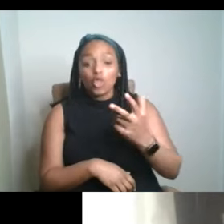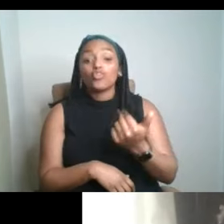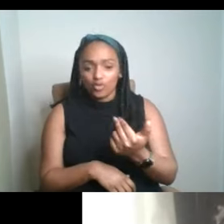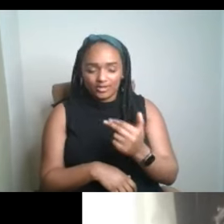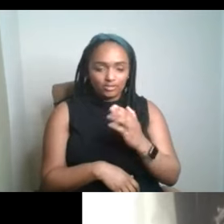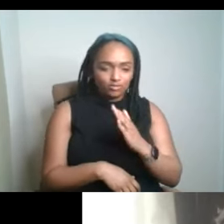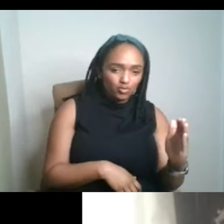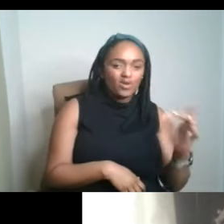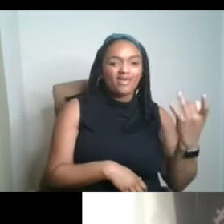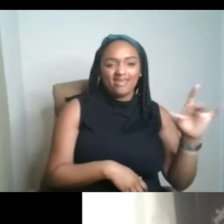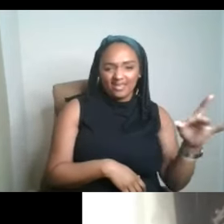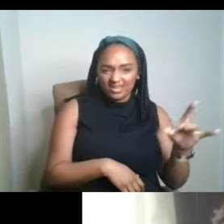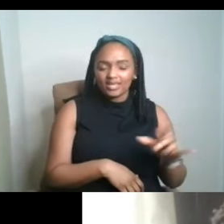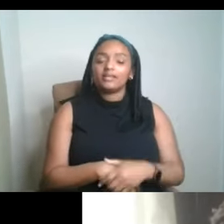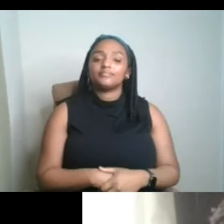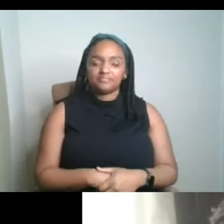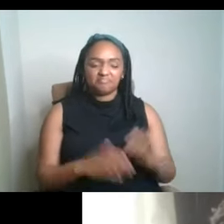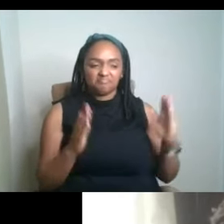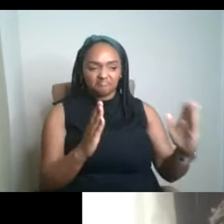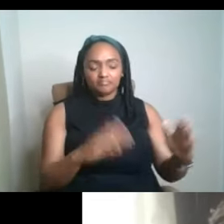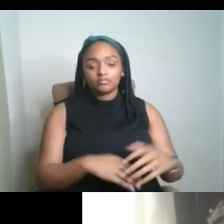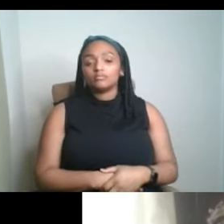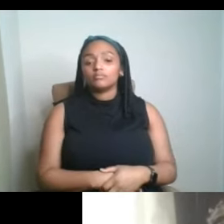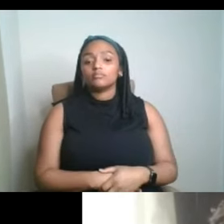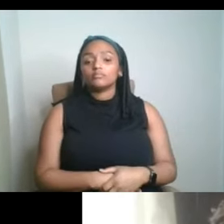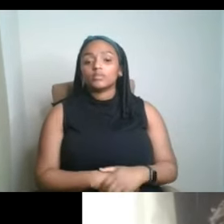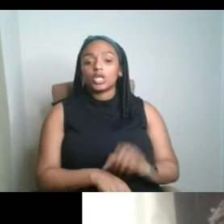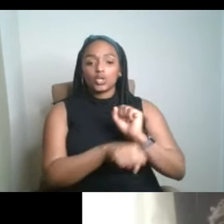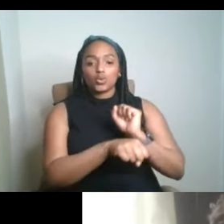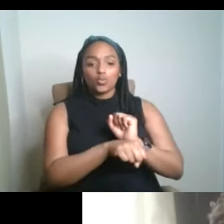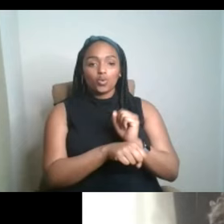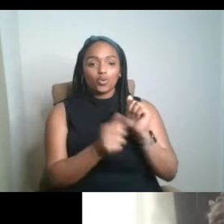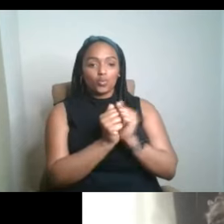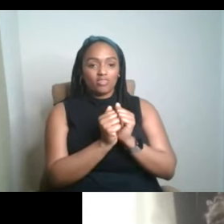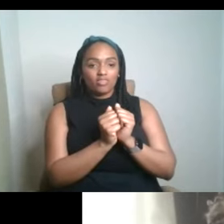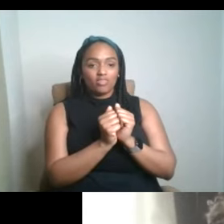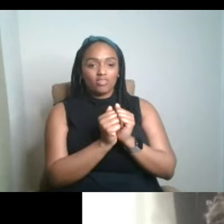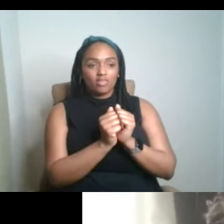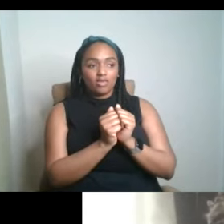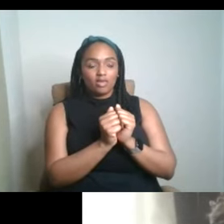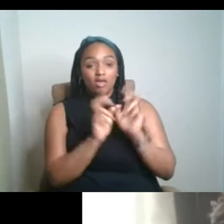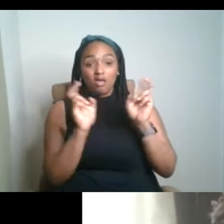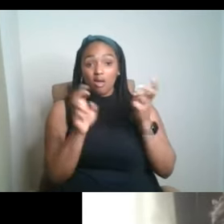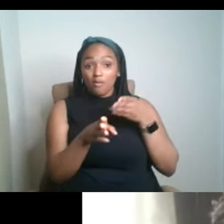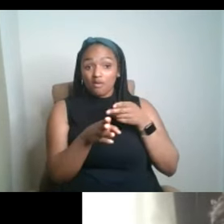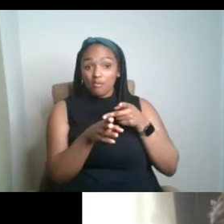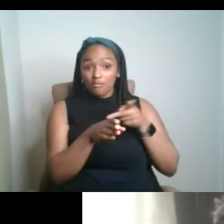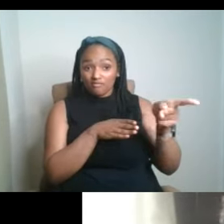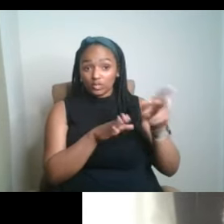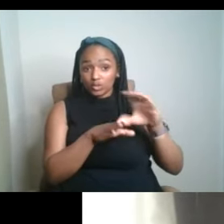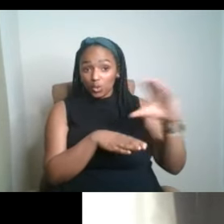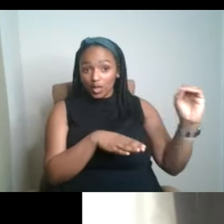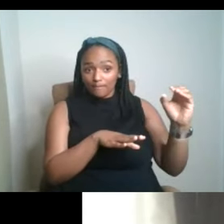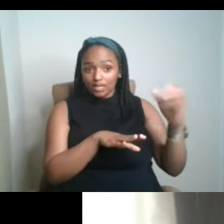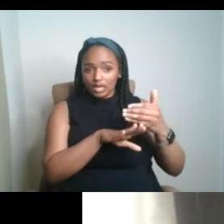learn, you're in a pre-professional company and, you know, you're learning how to be in a dance company, how to, you